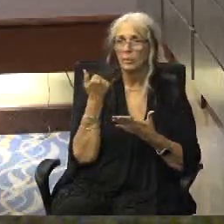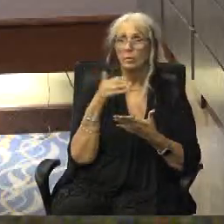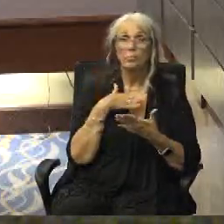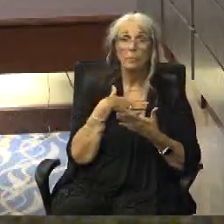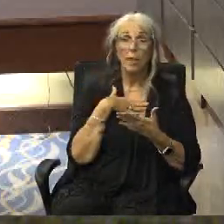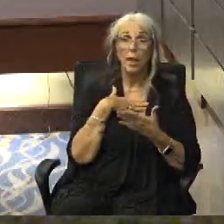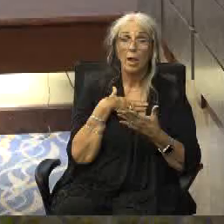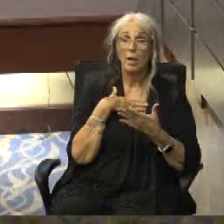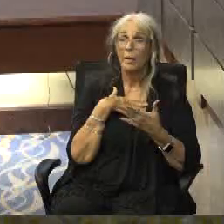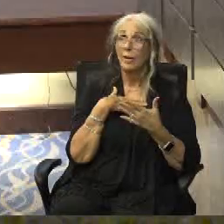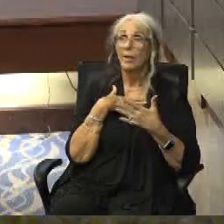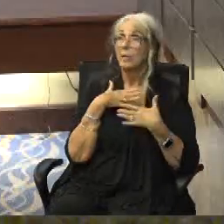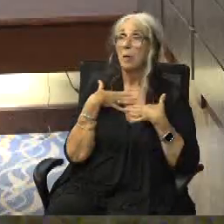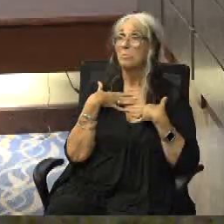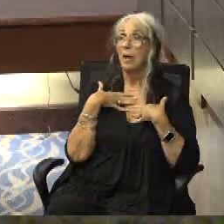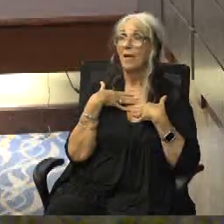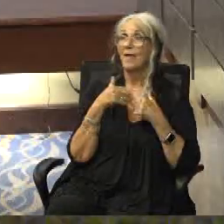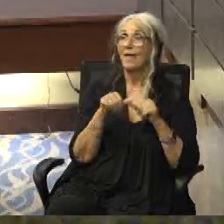Darius, but